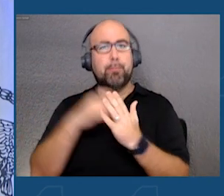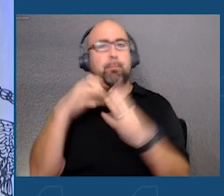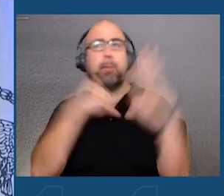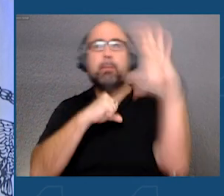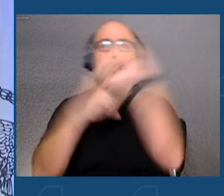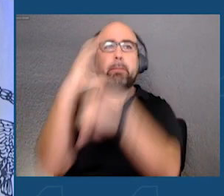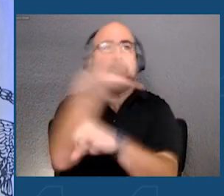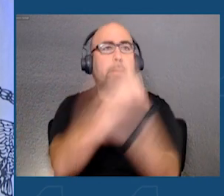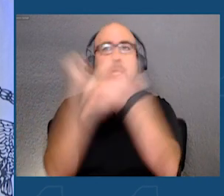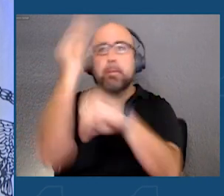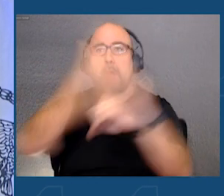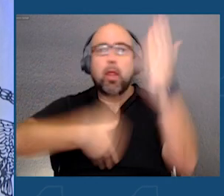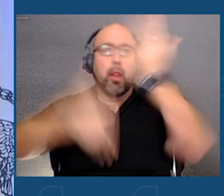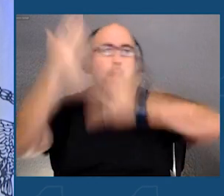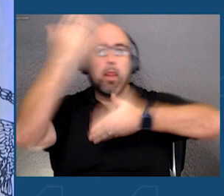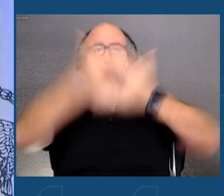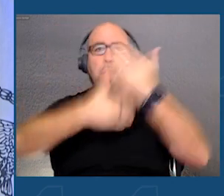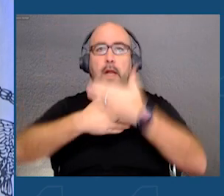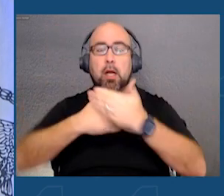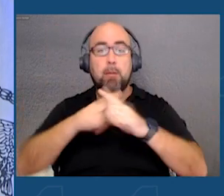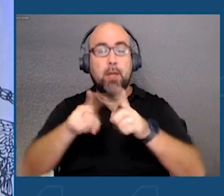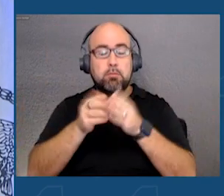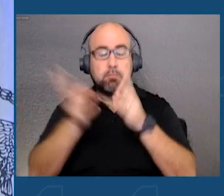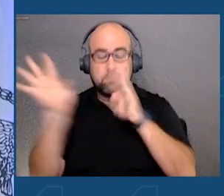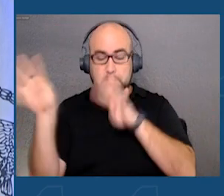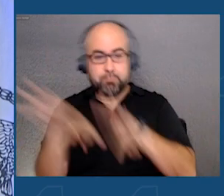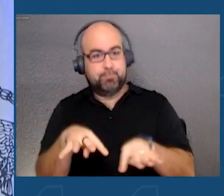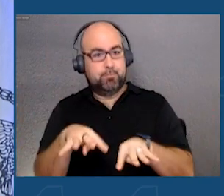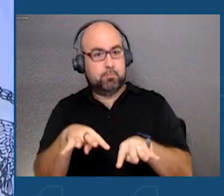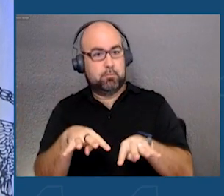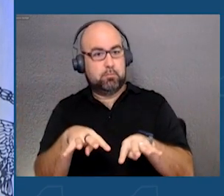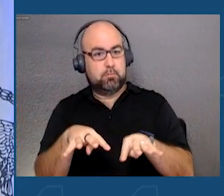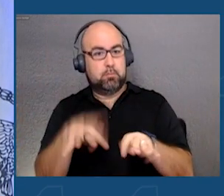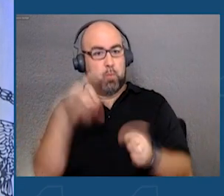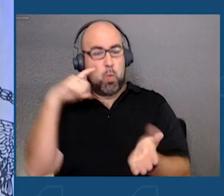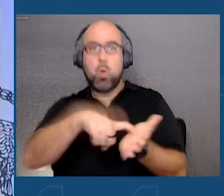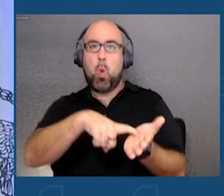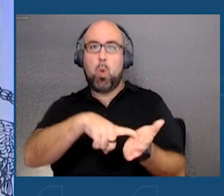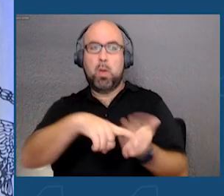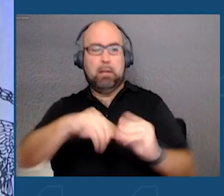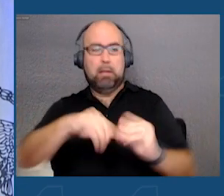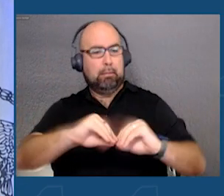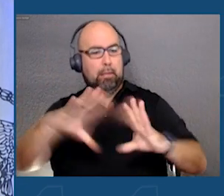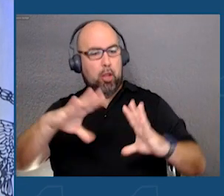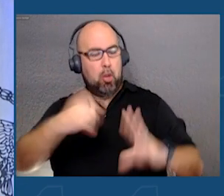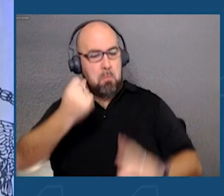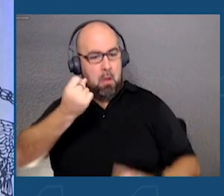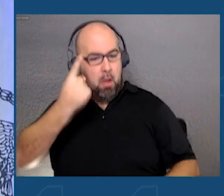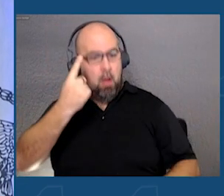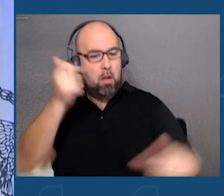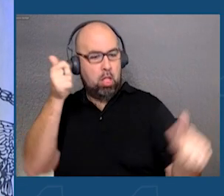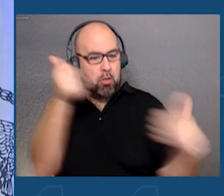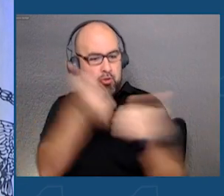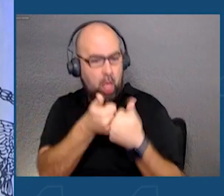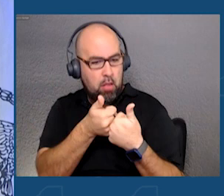really widened and gave us a clear view of the challenges that were